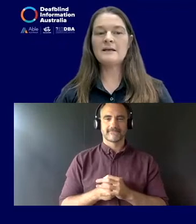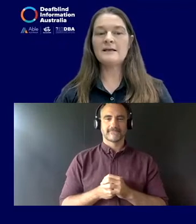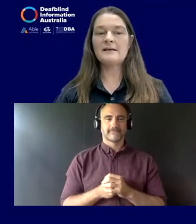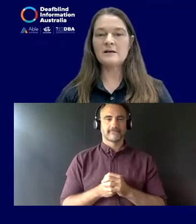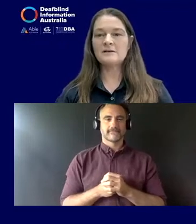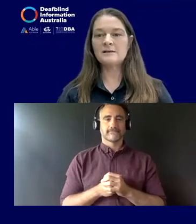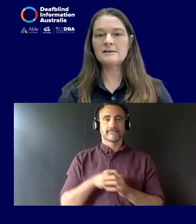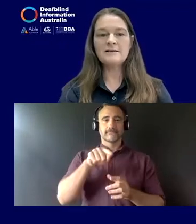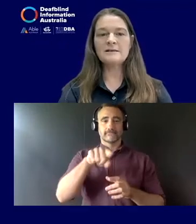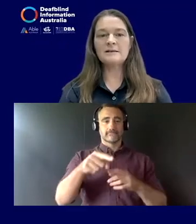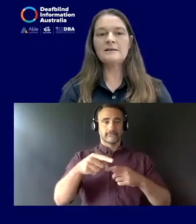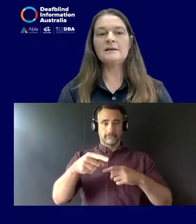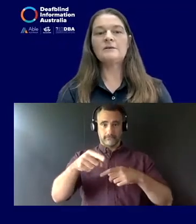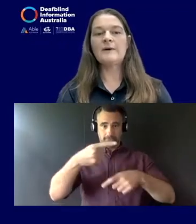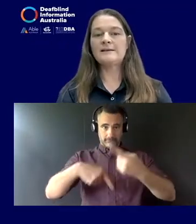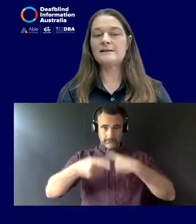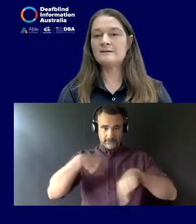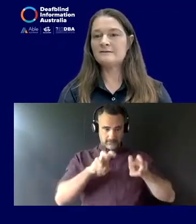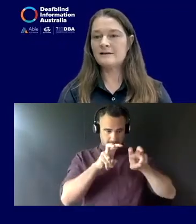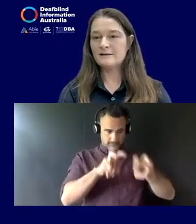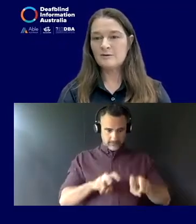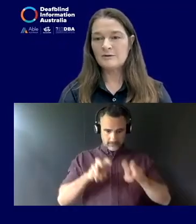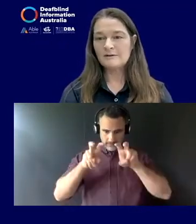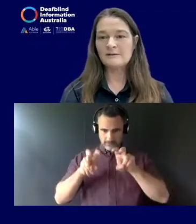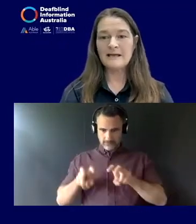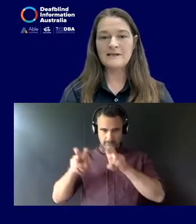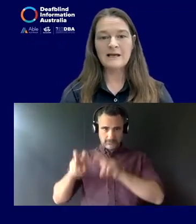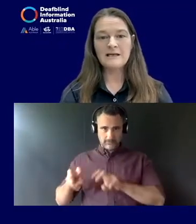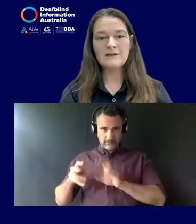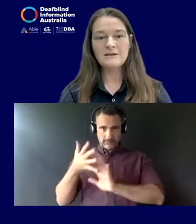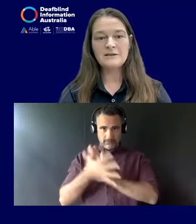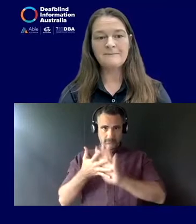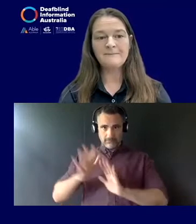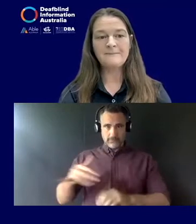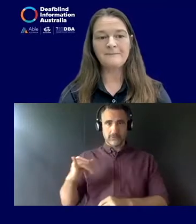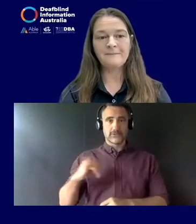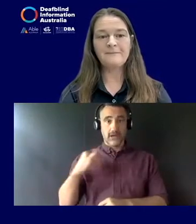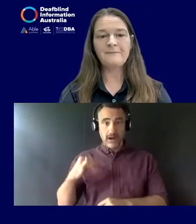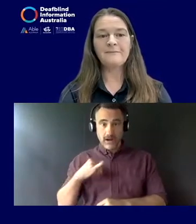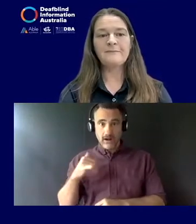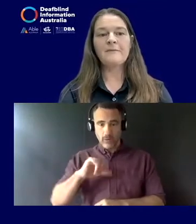Document is a constant where staff and supports may change.